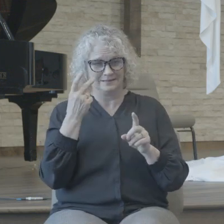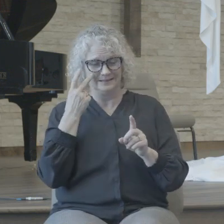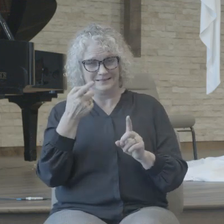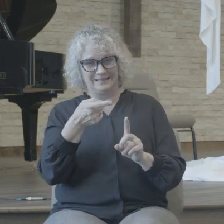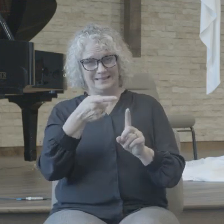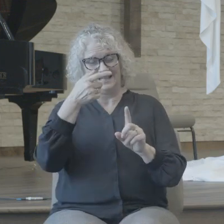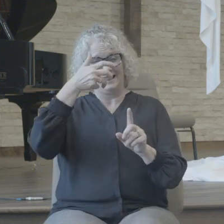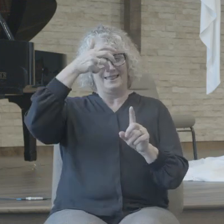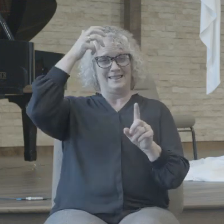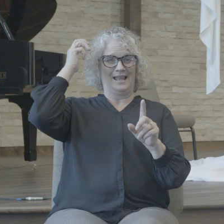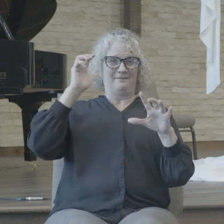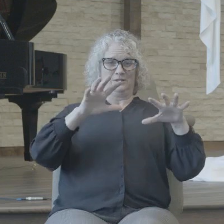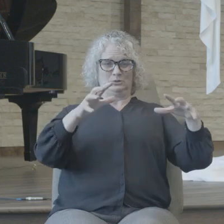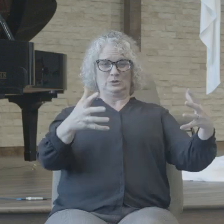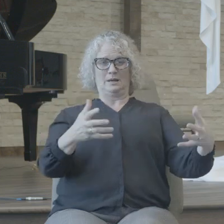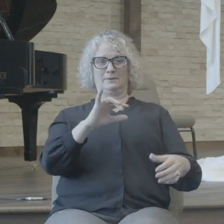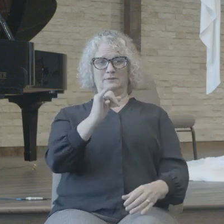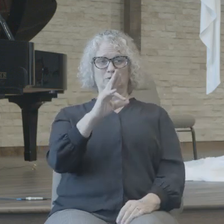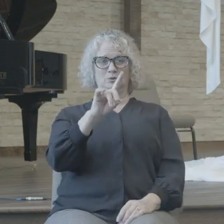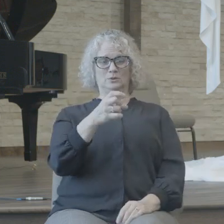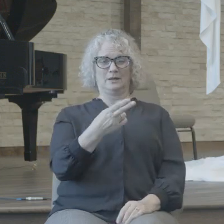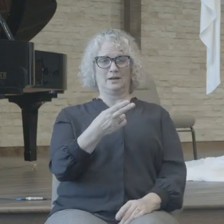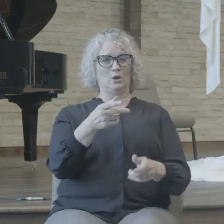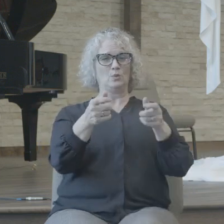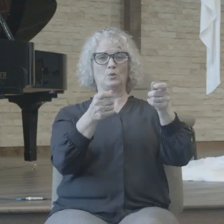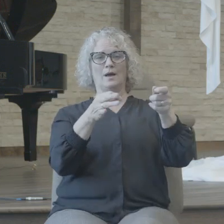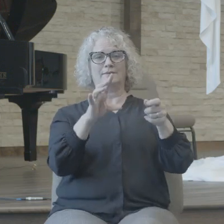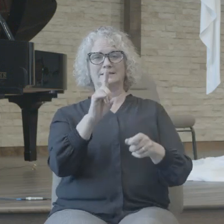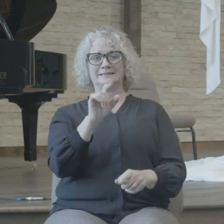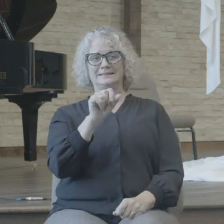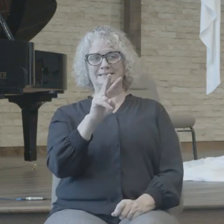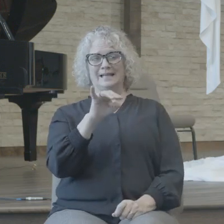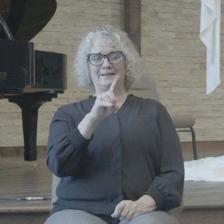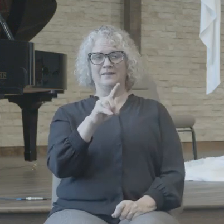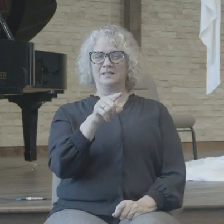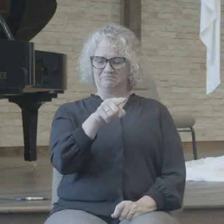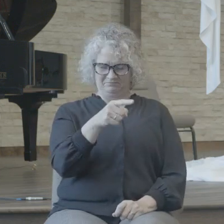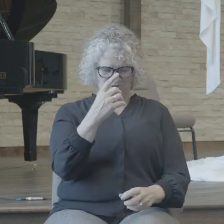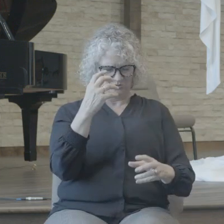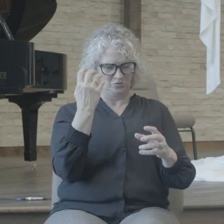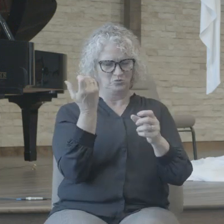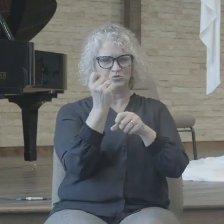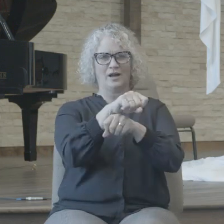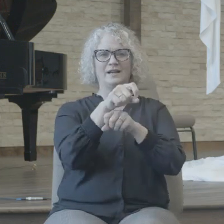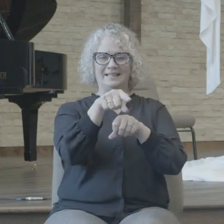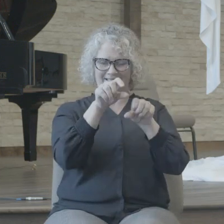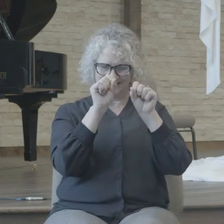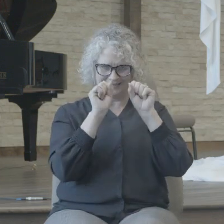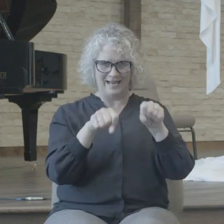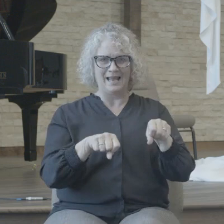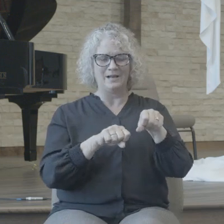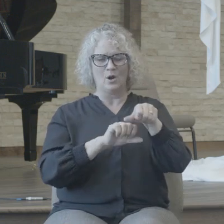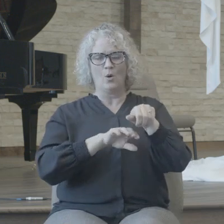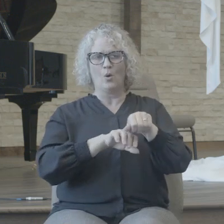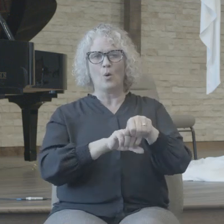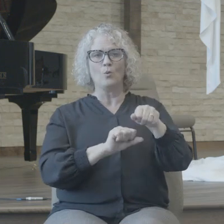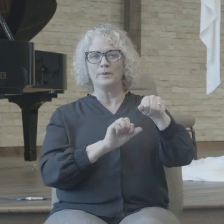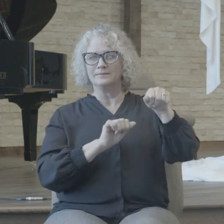of Judah, the Root of David, has triumphed. He is able to open the scroll and its seven